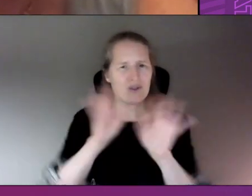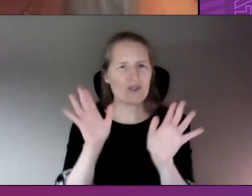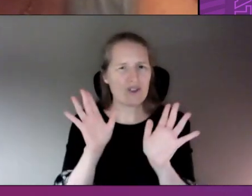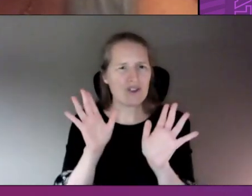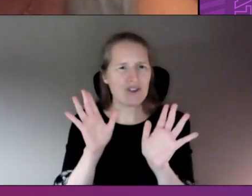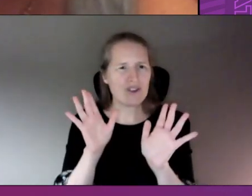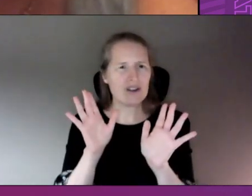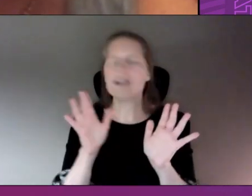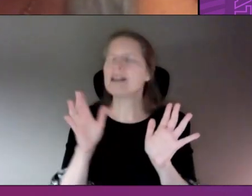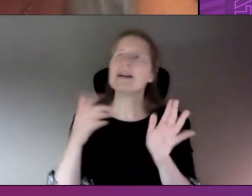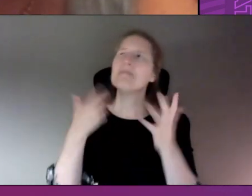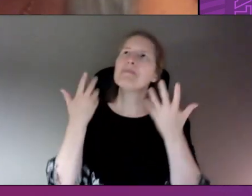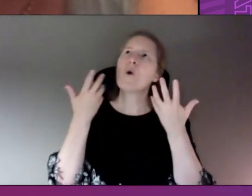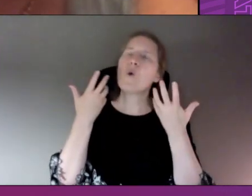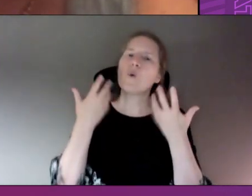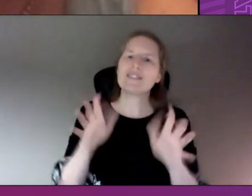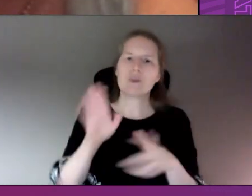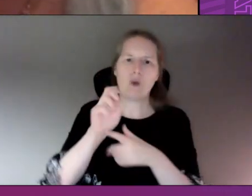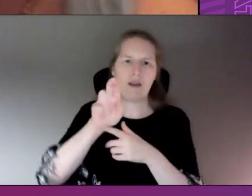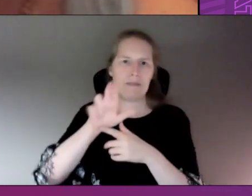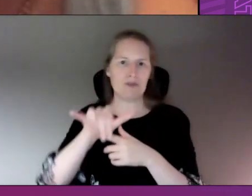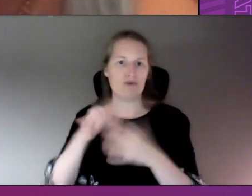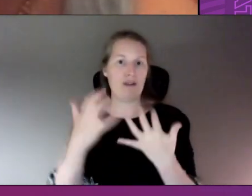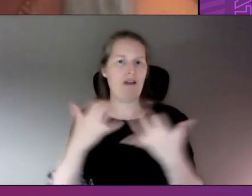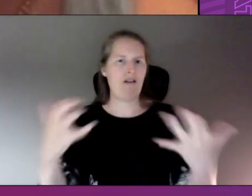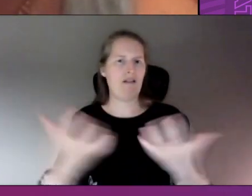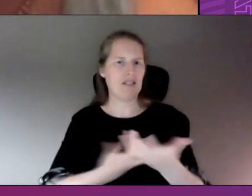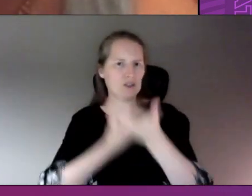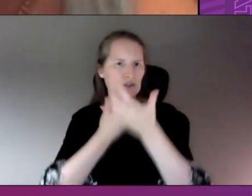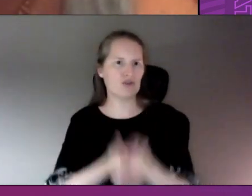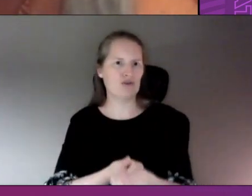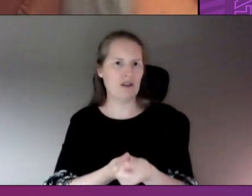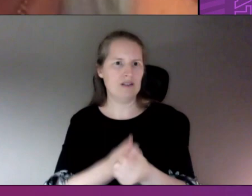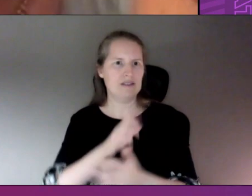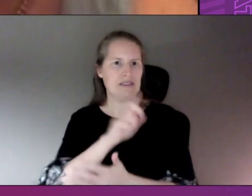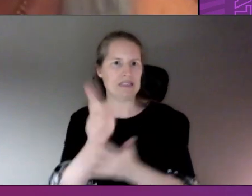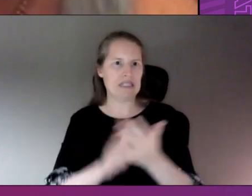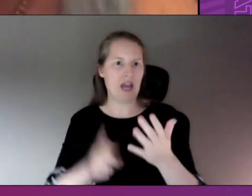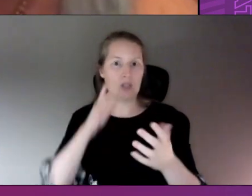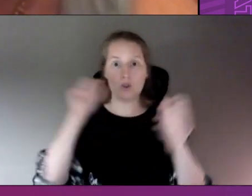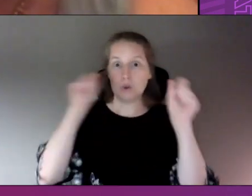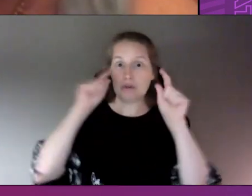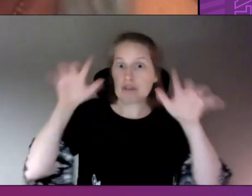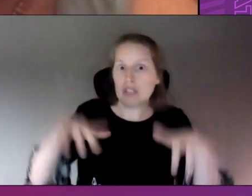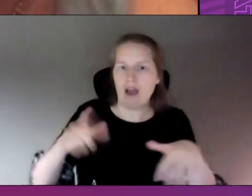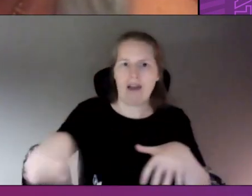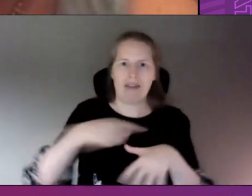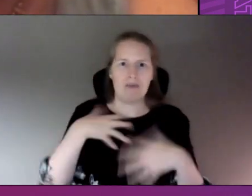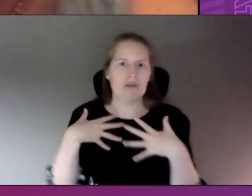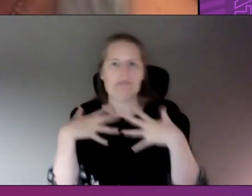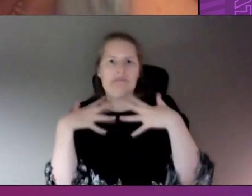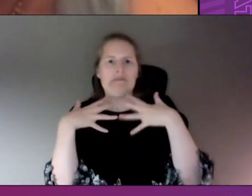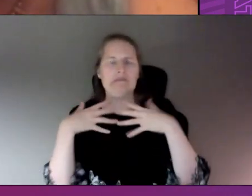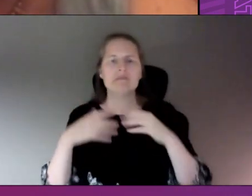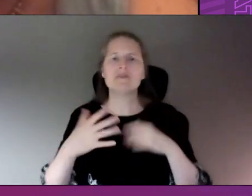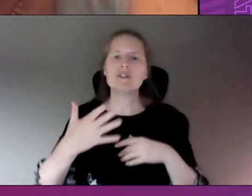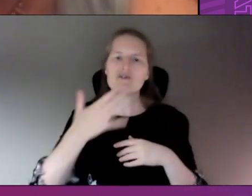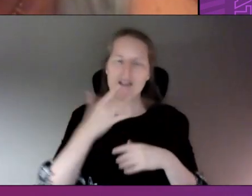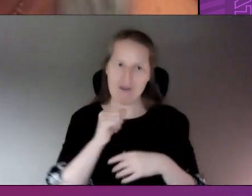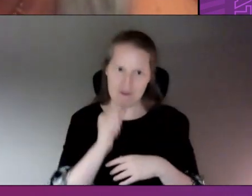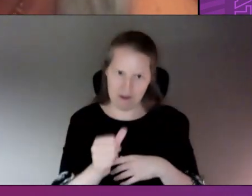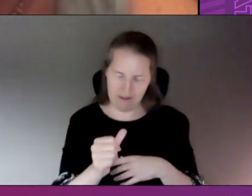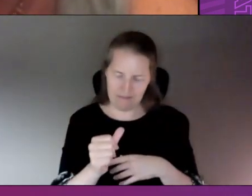to betray the trust of the audience through design meant to shock and unnerve. Instead, we pulled